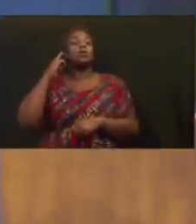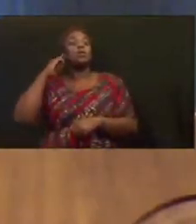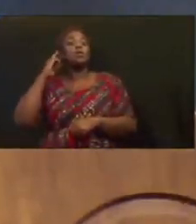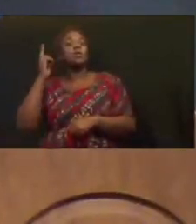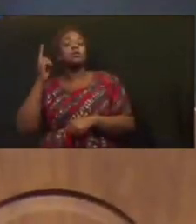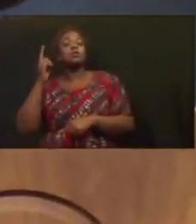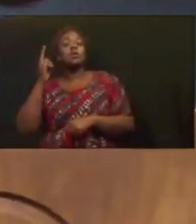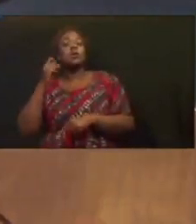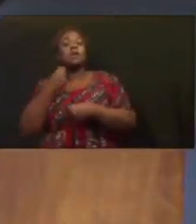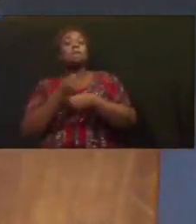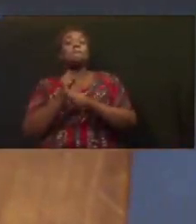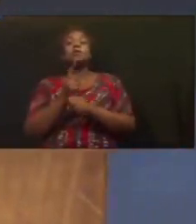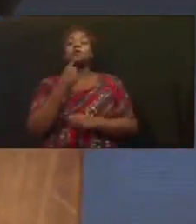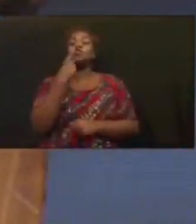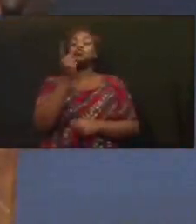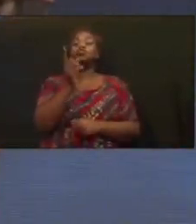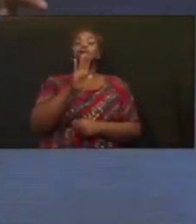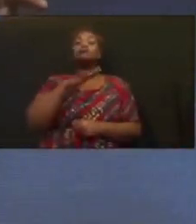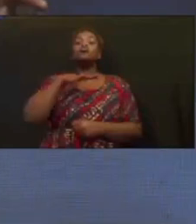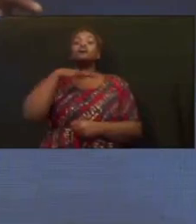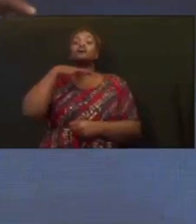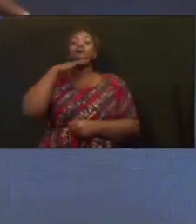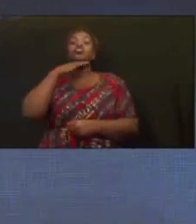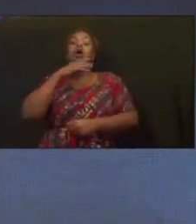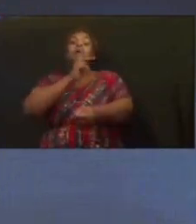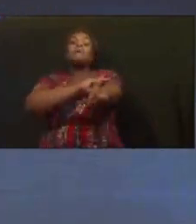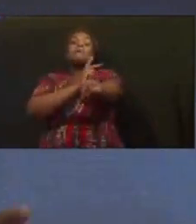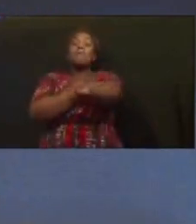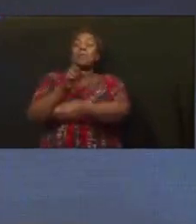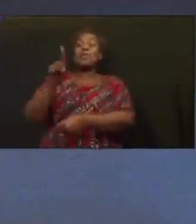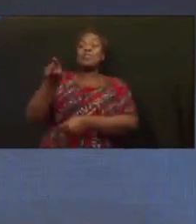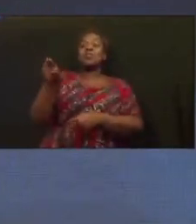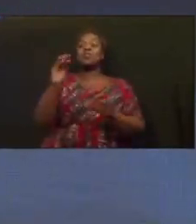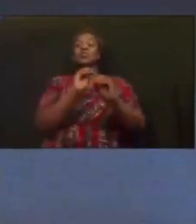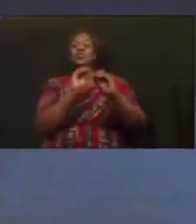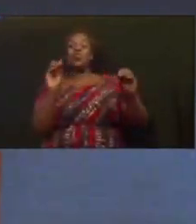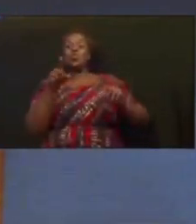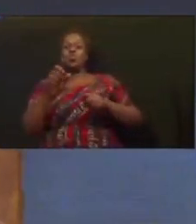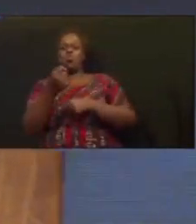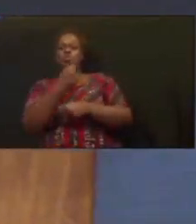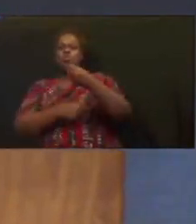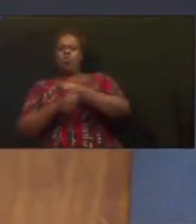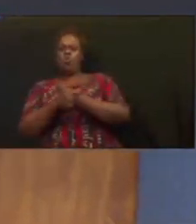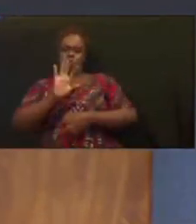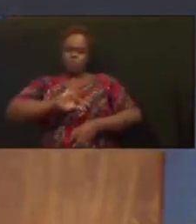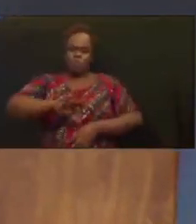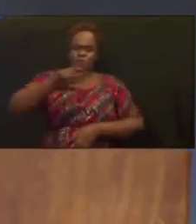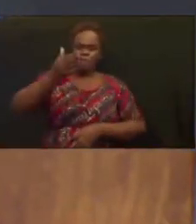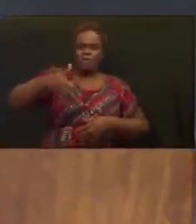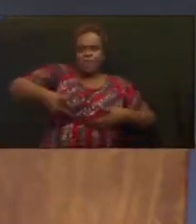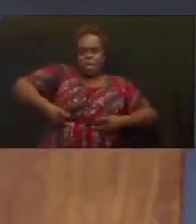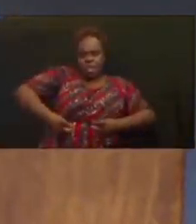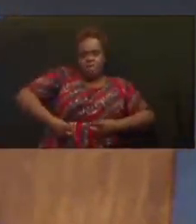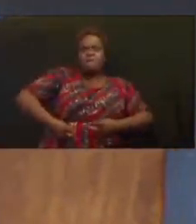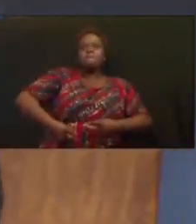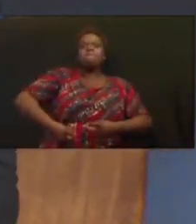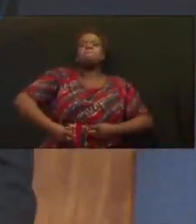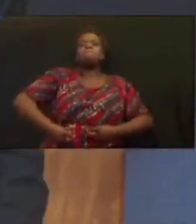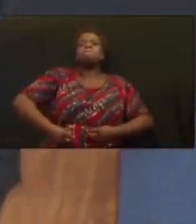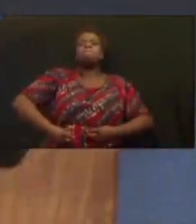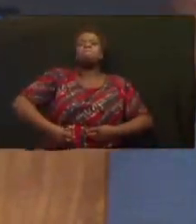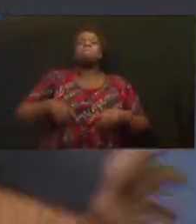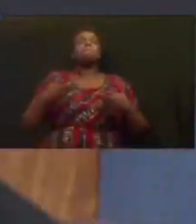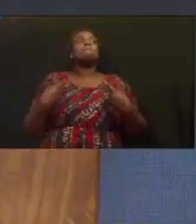make sure you do not die with this mantle. He says, when you are old, find young men. Find young